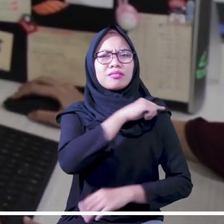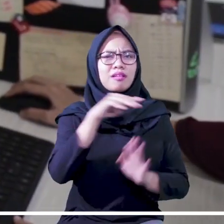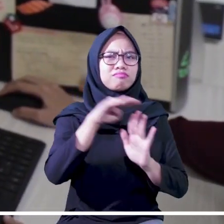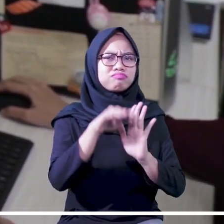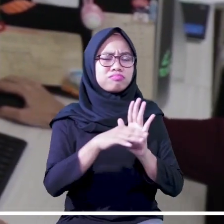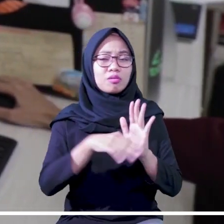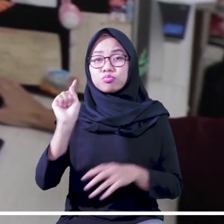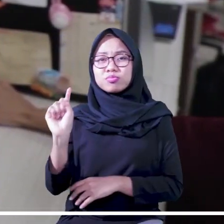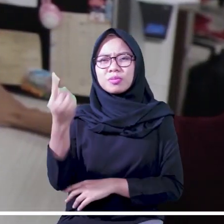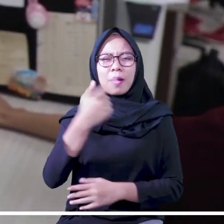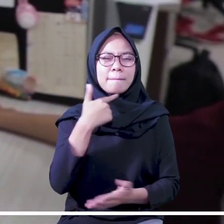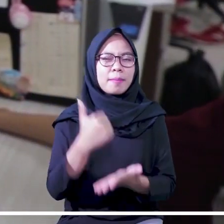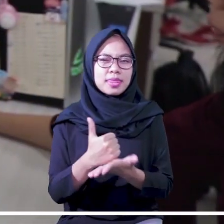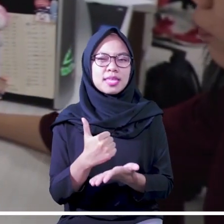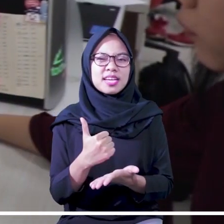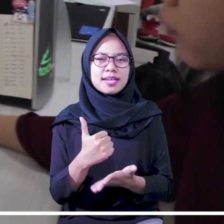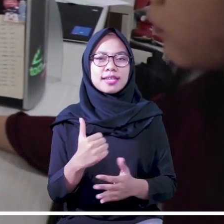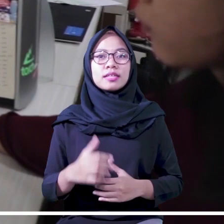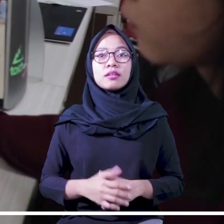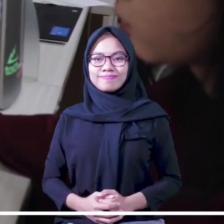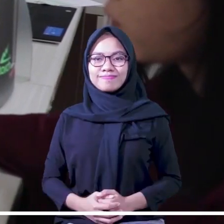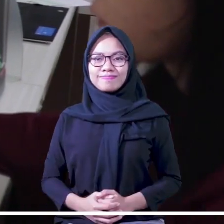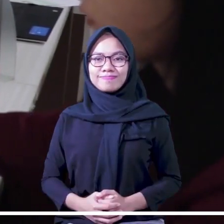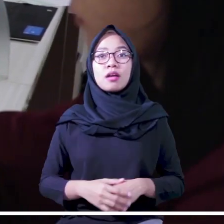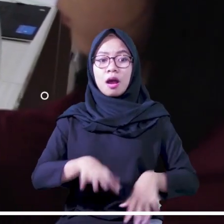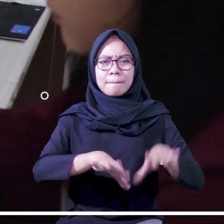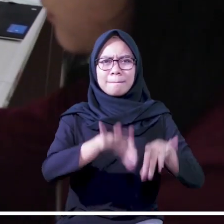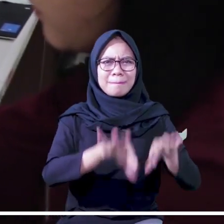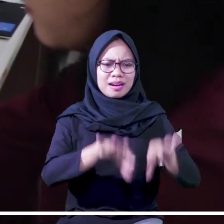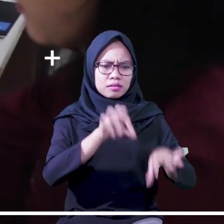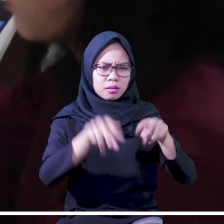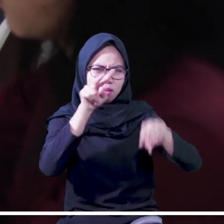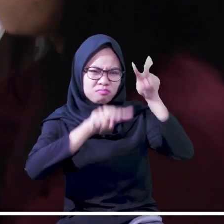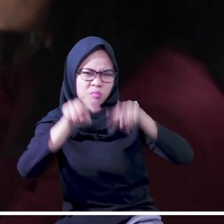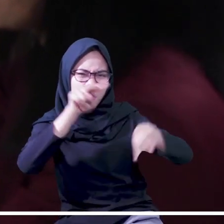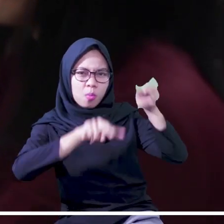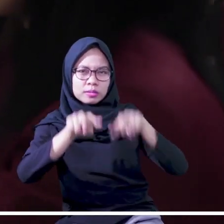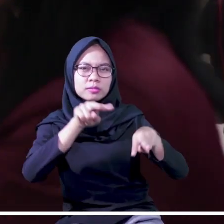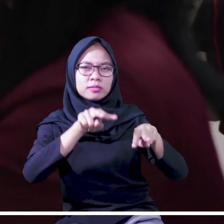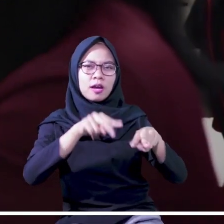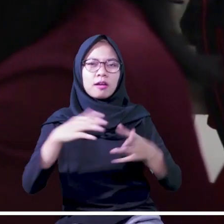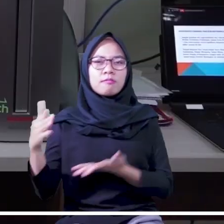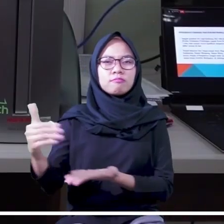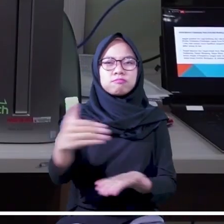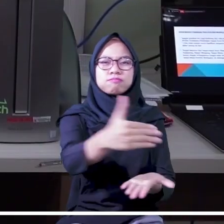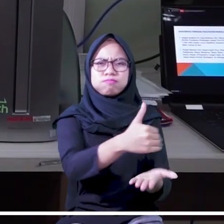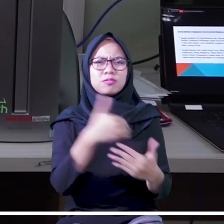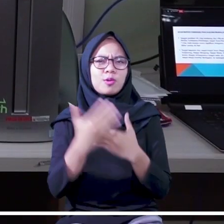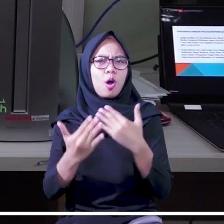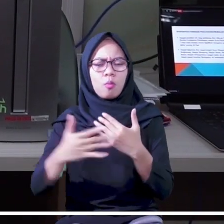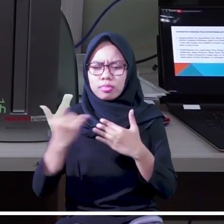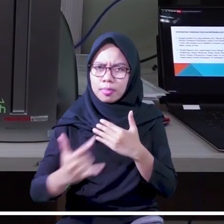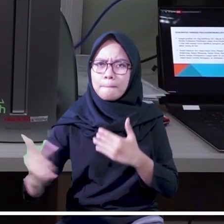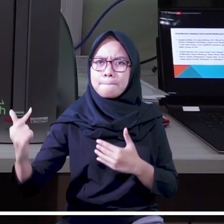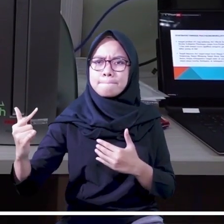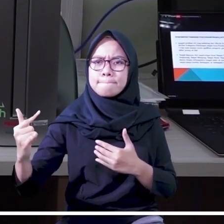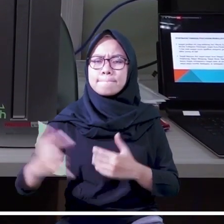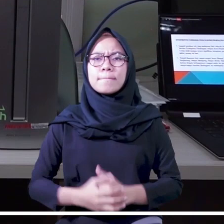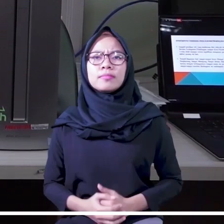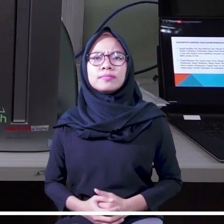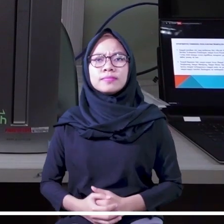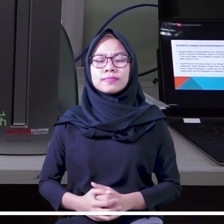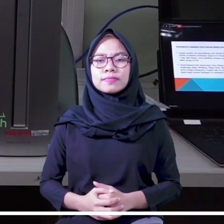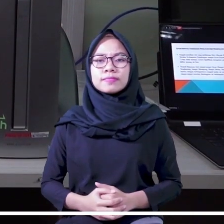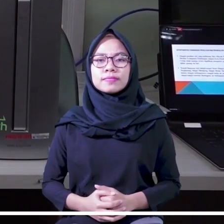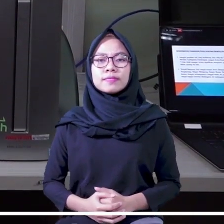Data quality is our main priority. Data management and monitoring every INECORS station component performance is